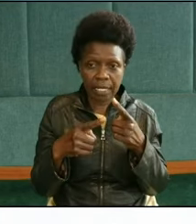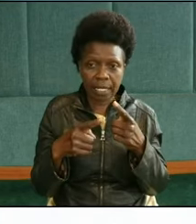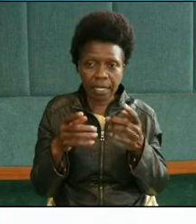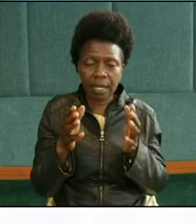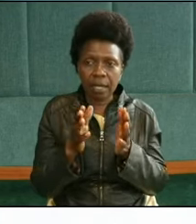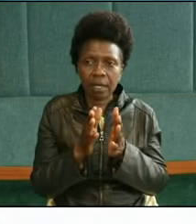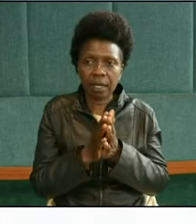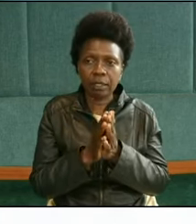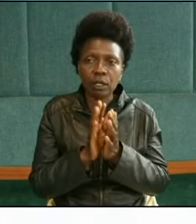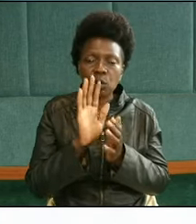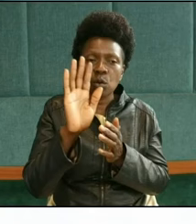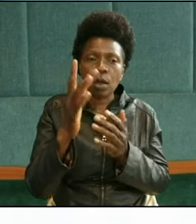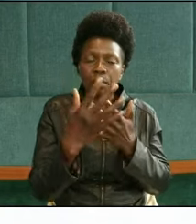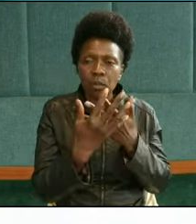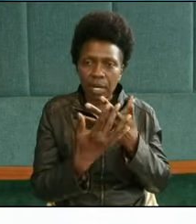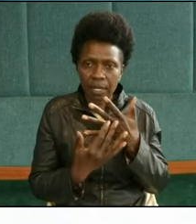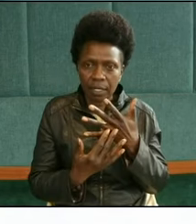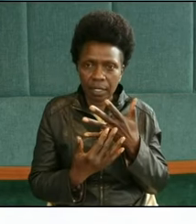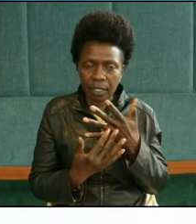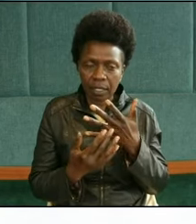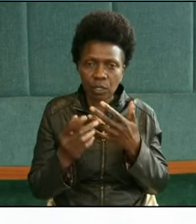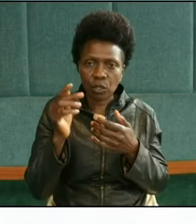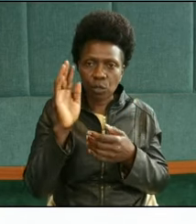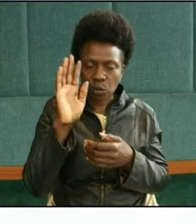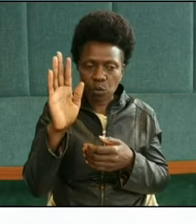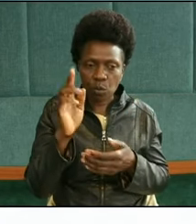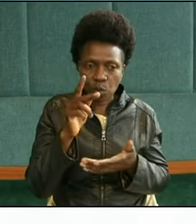and with your blood you purchased